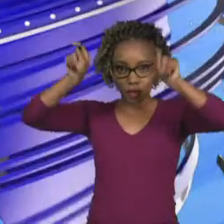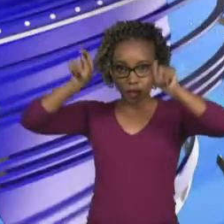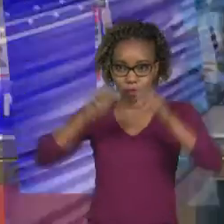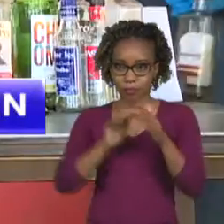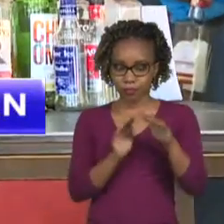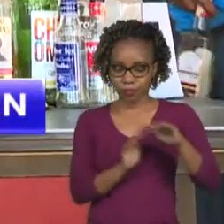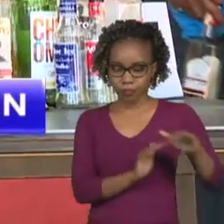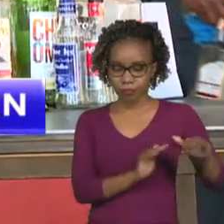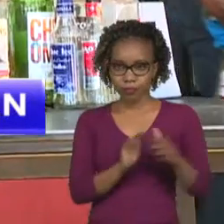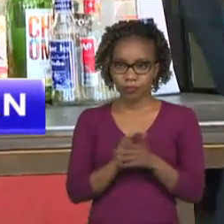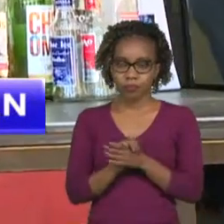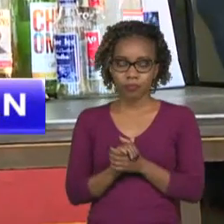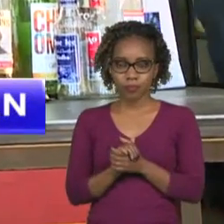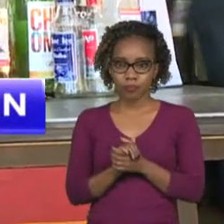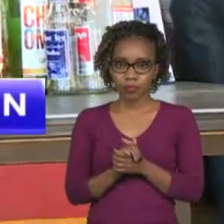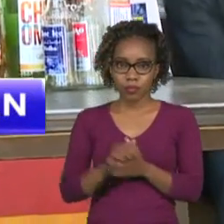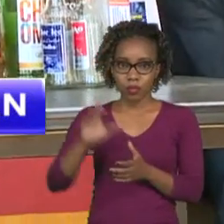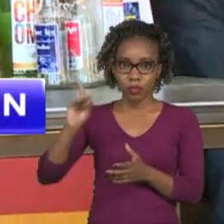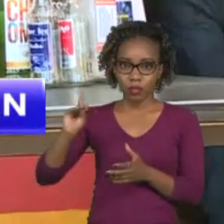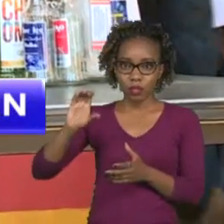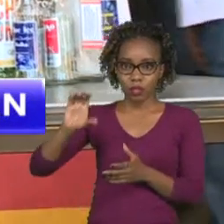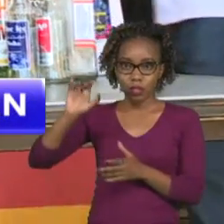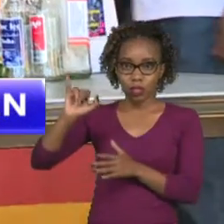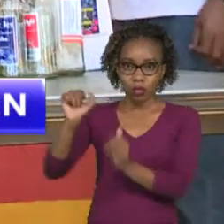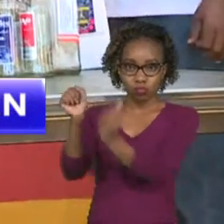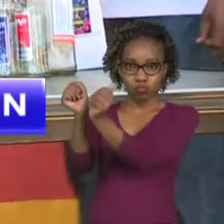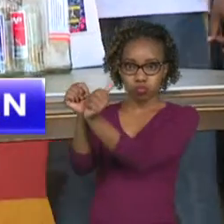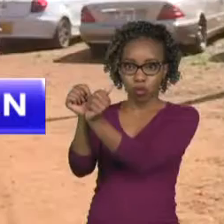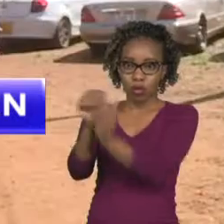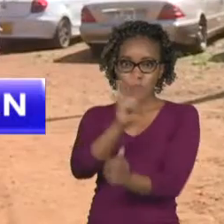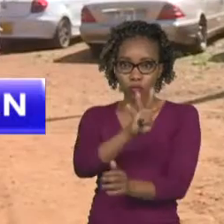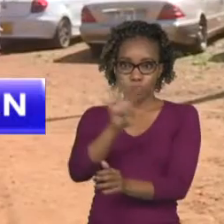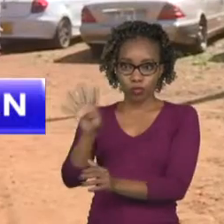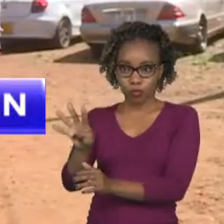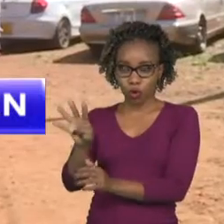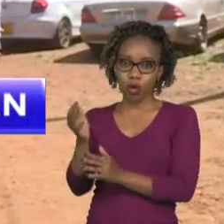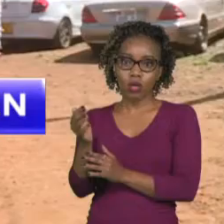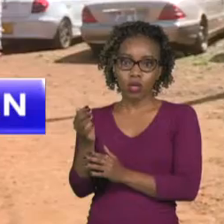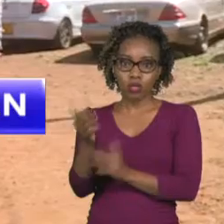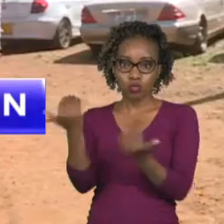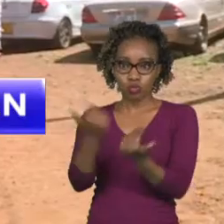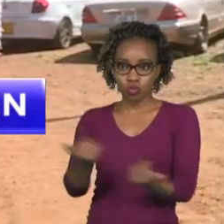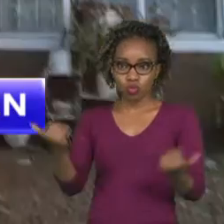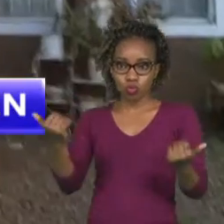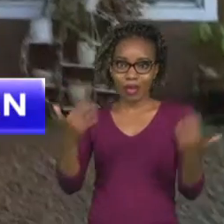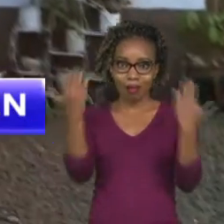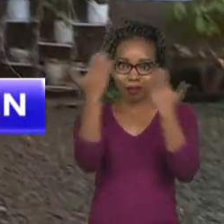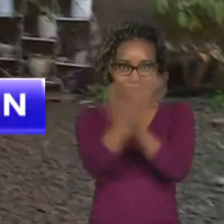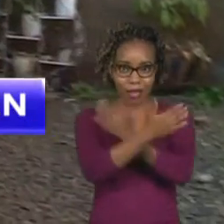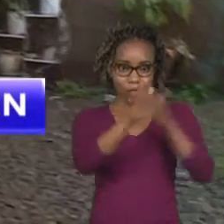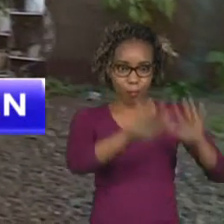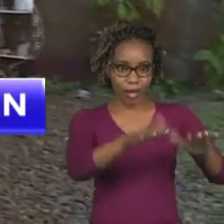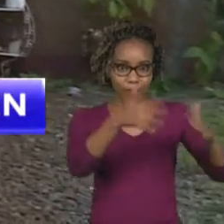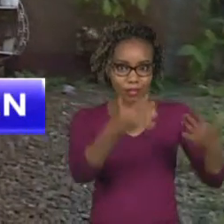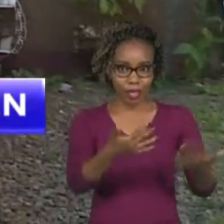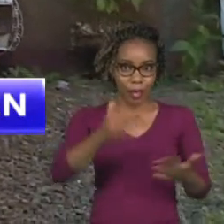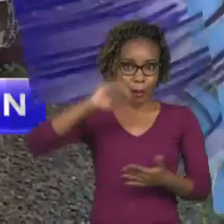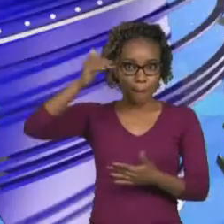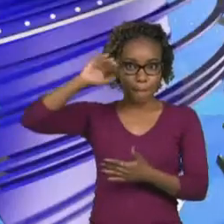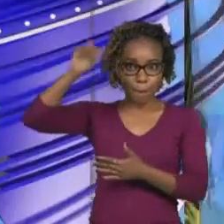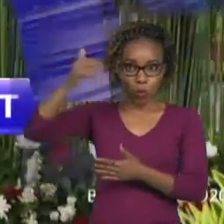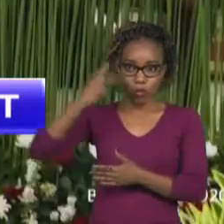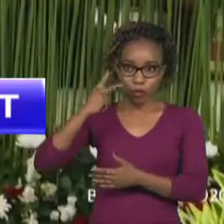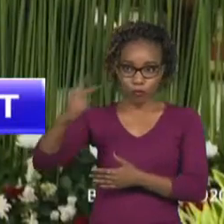notice. DCI officers arrest 44 underage children in night raid at Mountain View